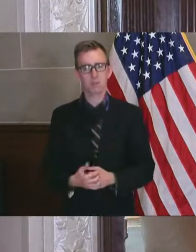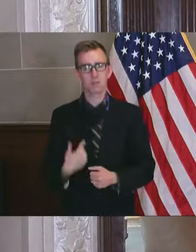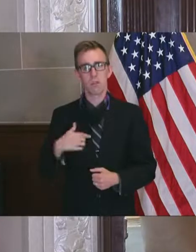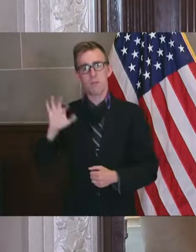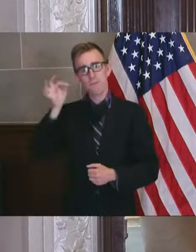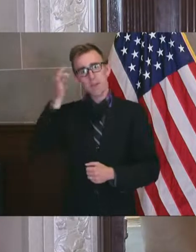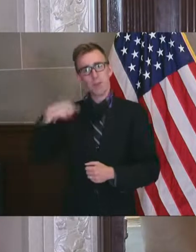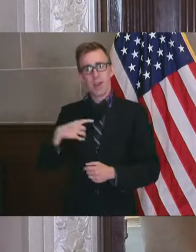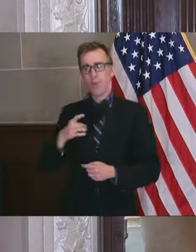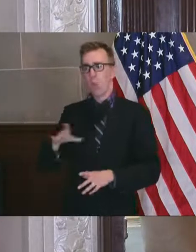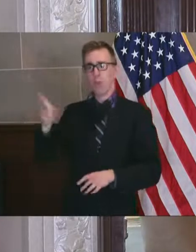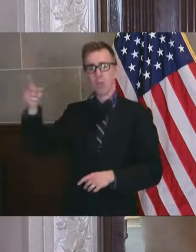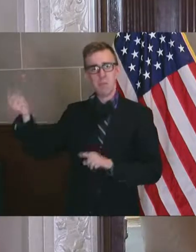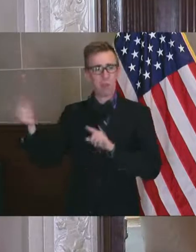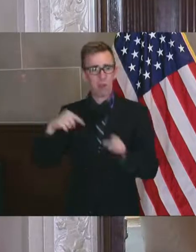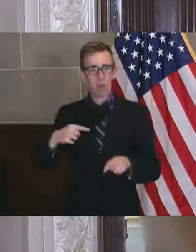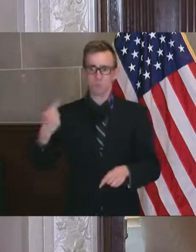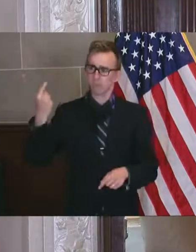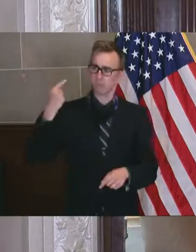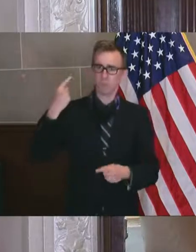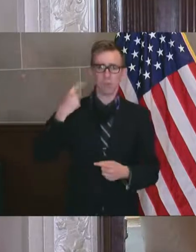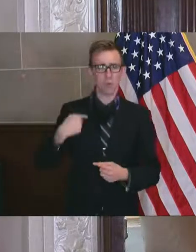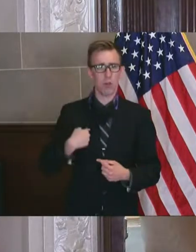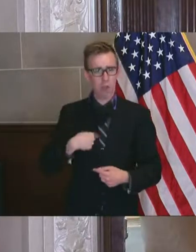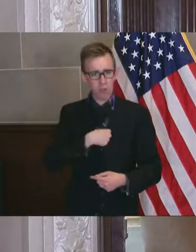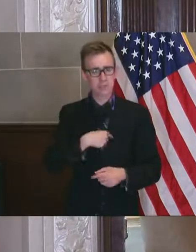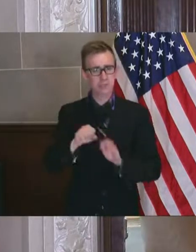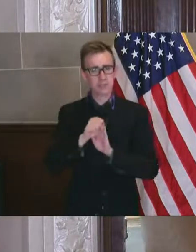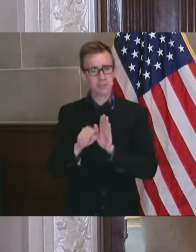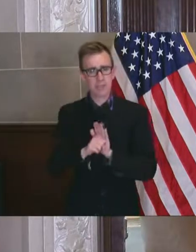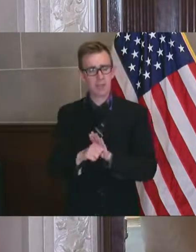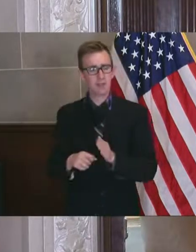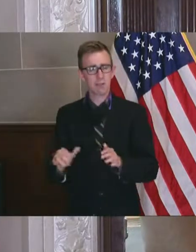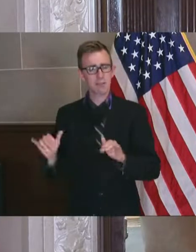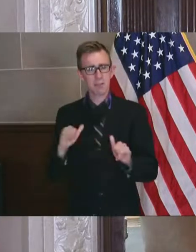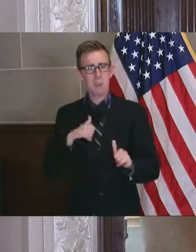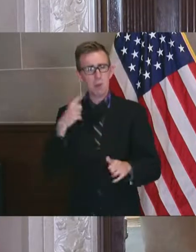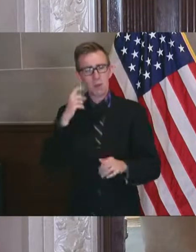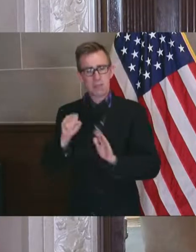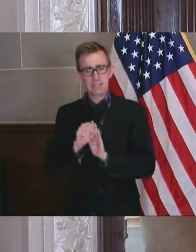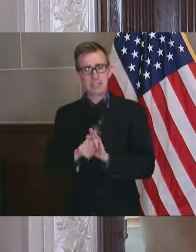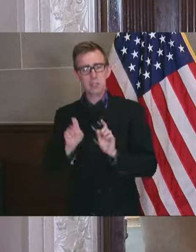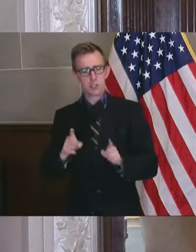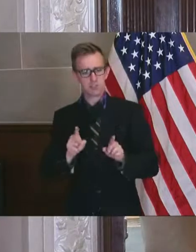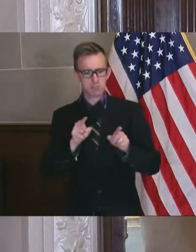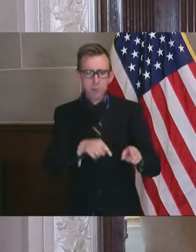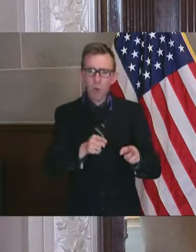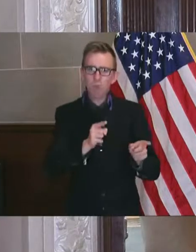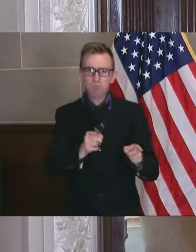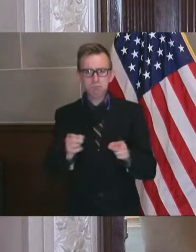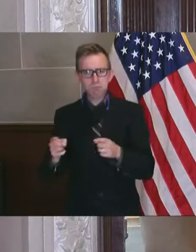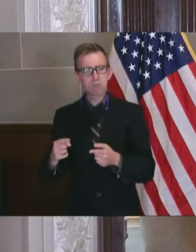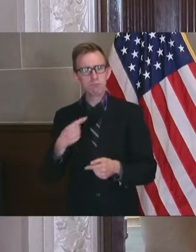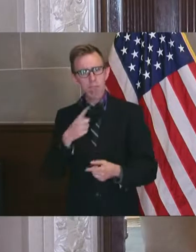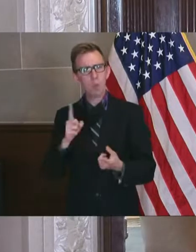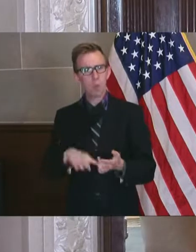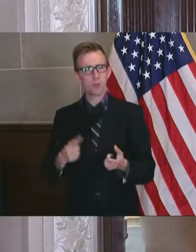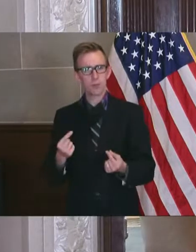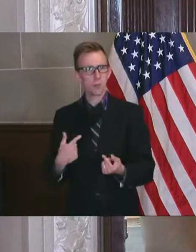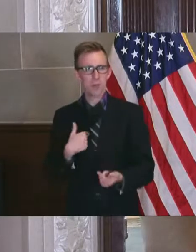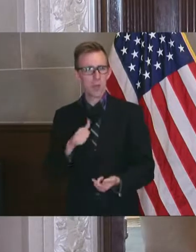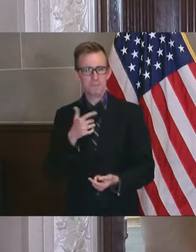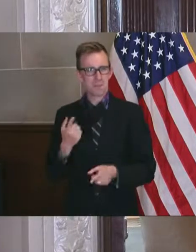government coming in here and telling me what to do on a continuing basis, nor do I think the state should be down there telling the local levels what to do on a daily